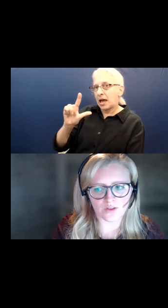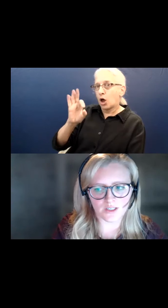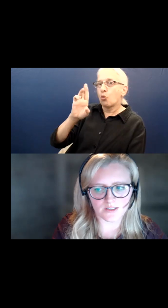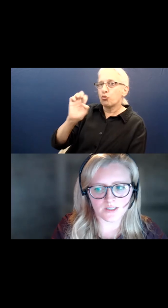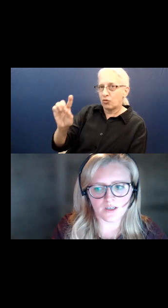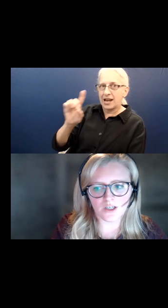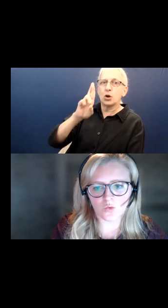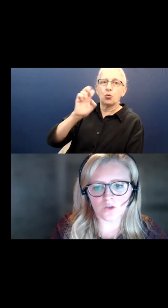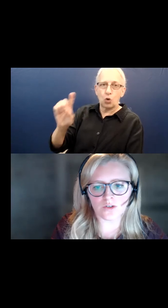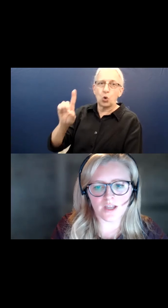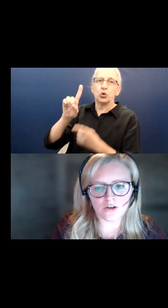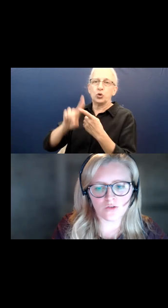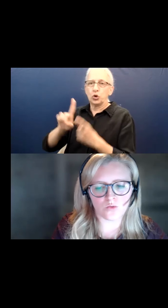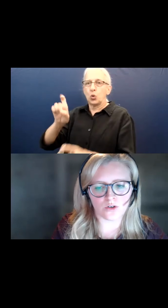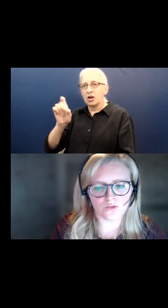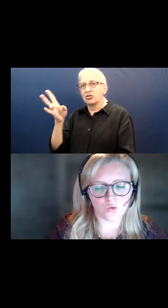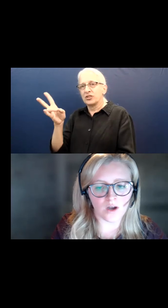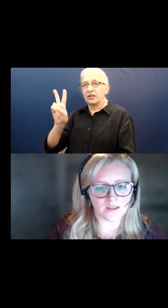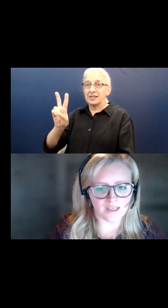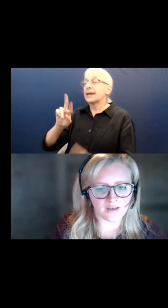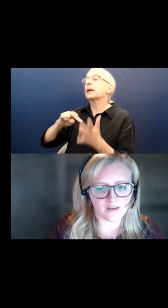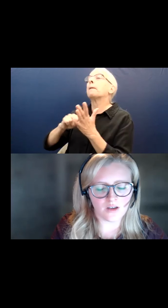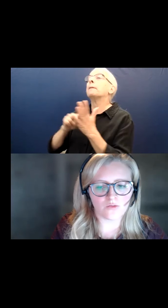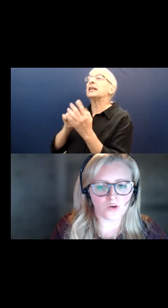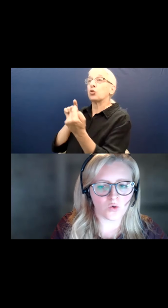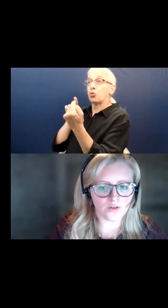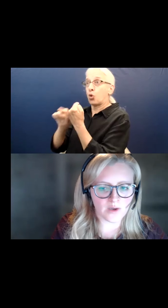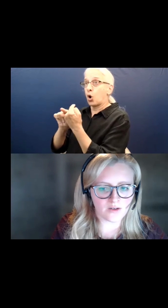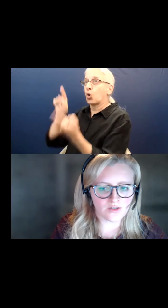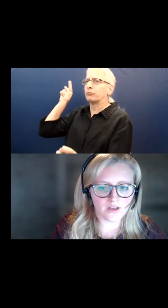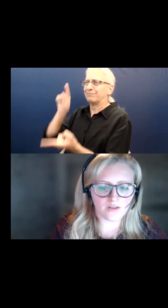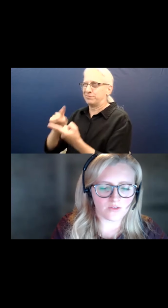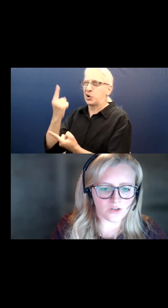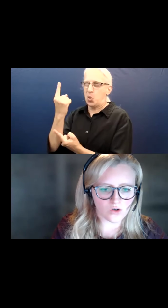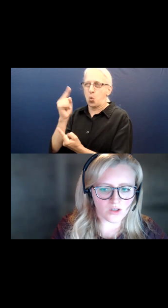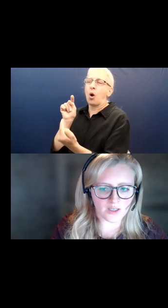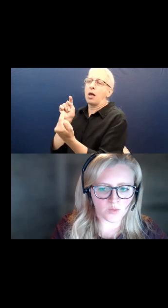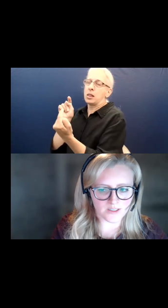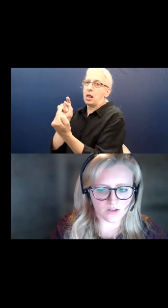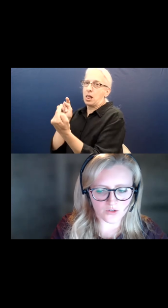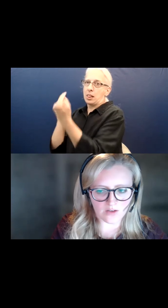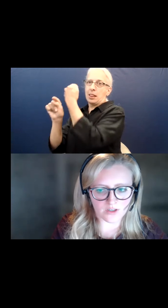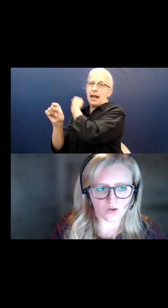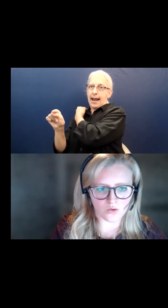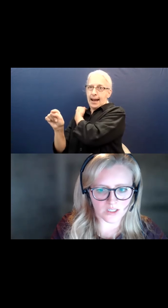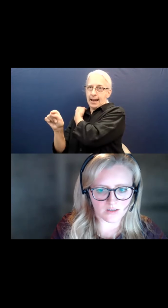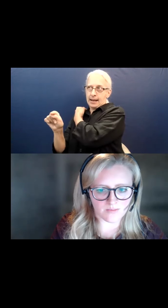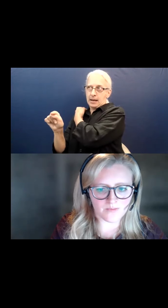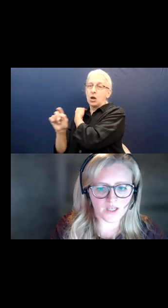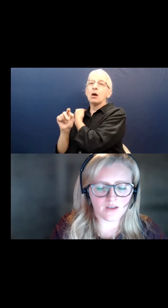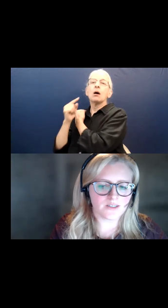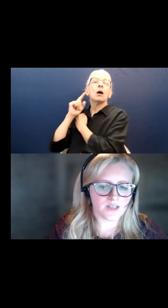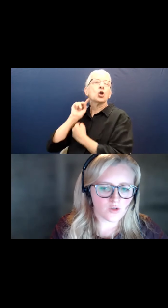Avenue Northeast, we will narrow the road to one lane for northbound vehicle and bicycle traffic